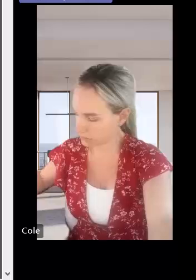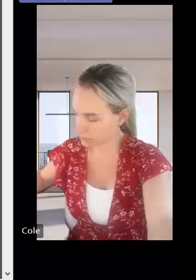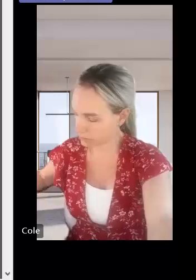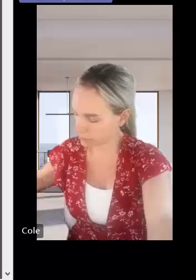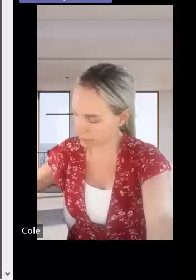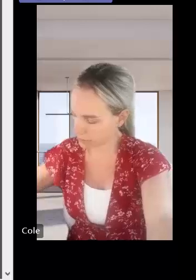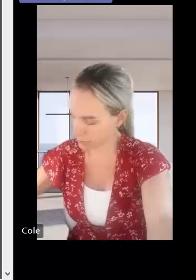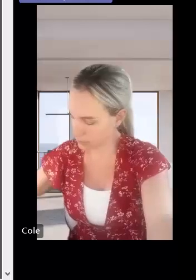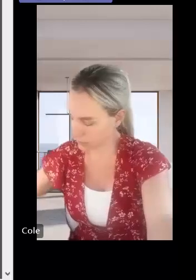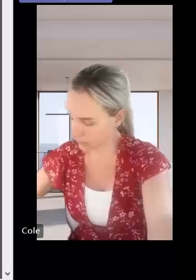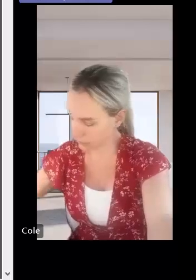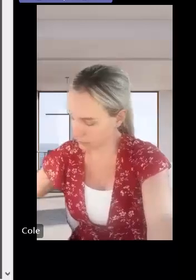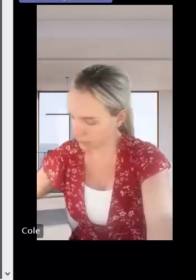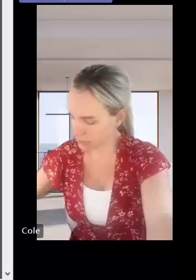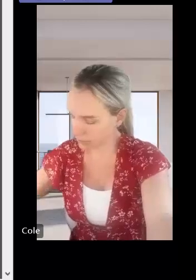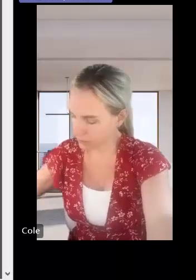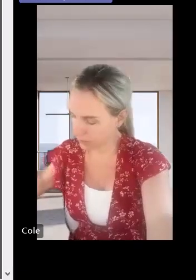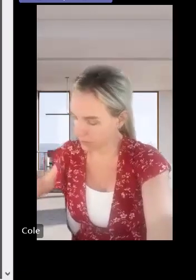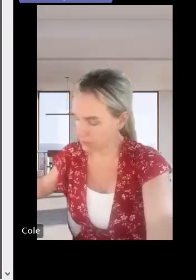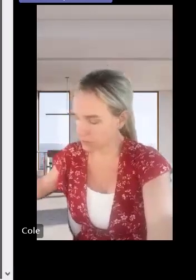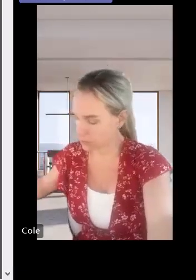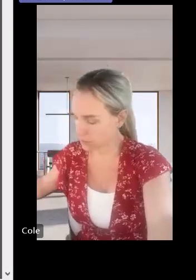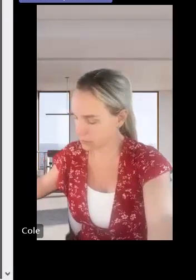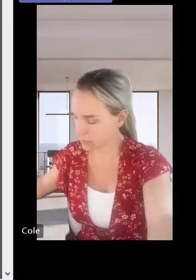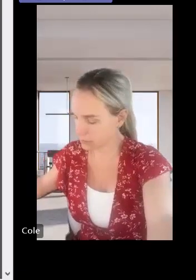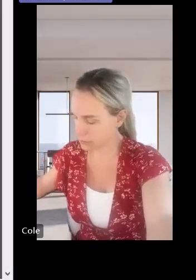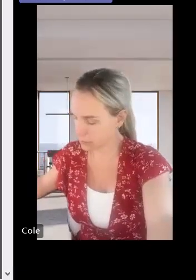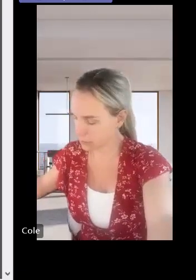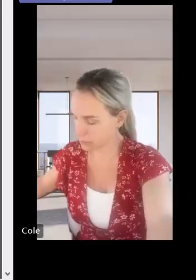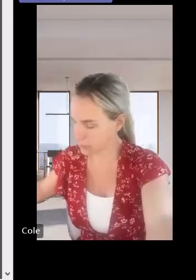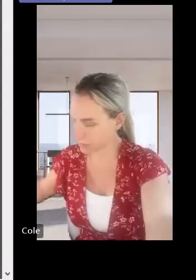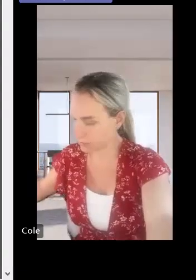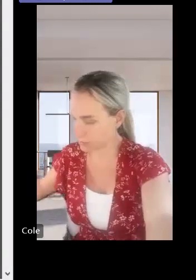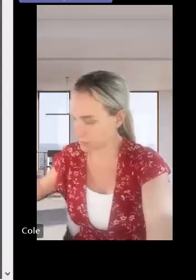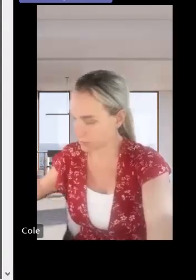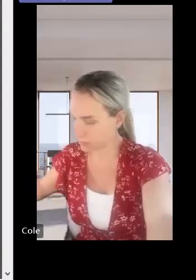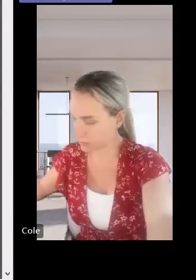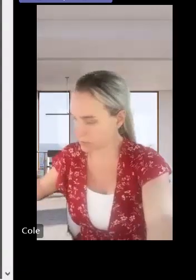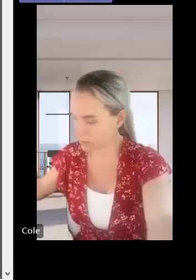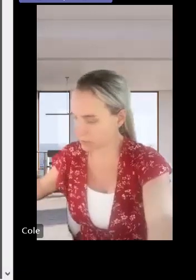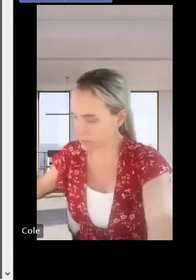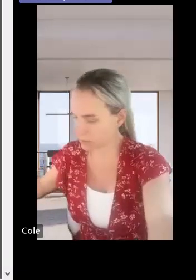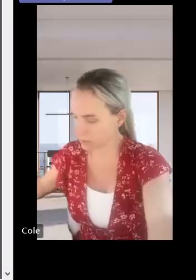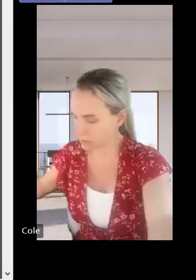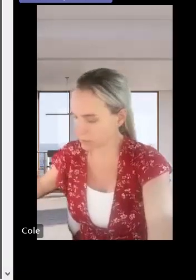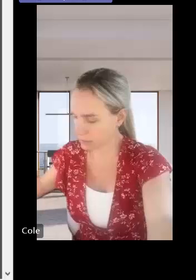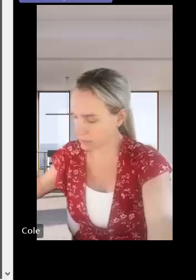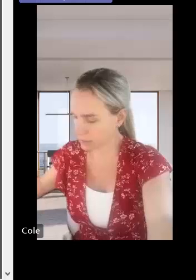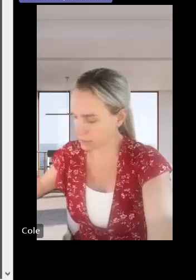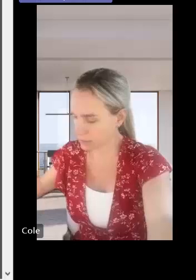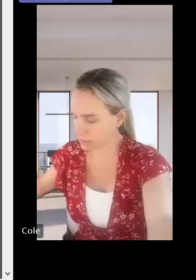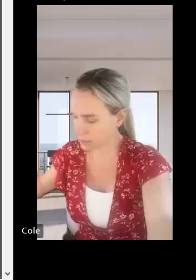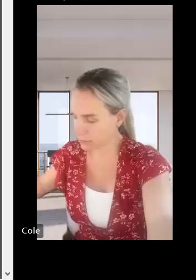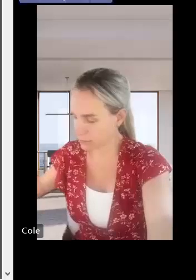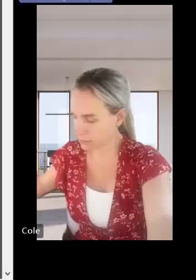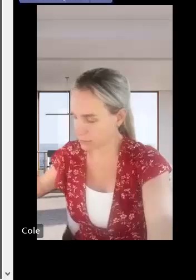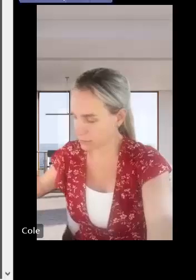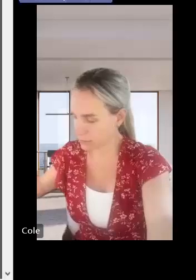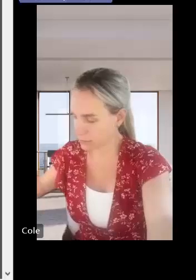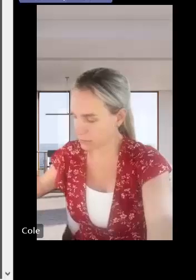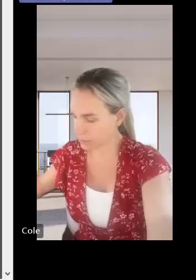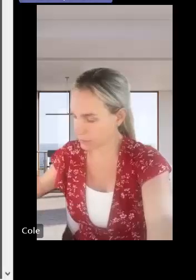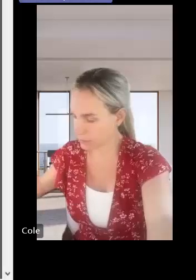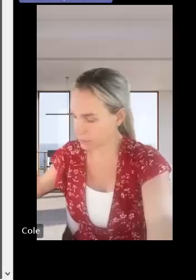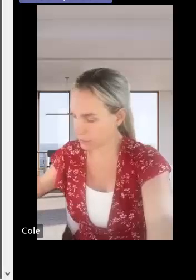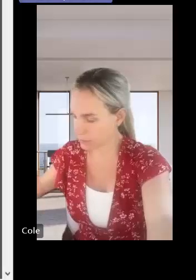years? Have we typically budgeted for $25,000 per year? Is there a reason why we're